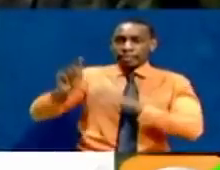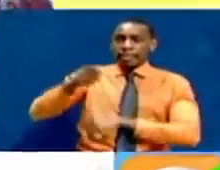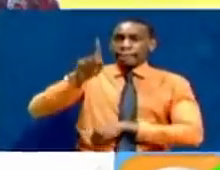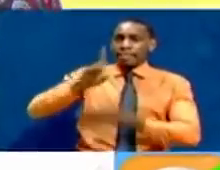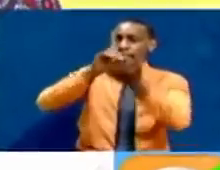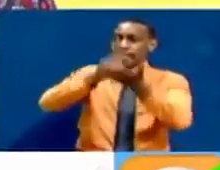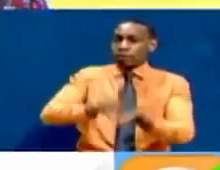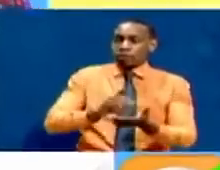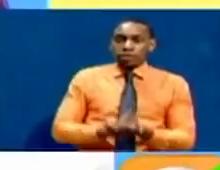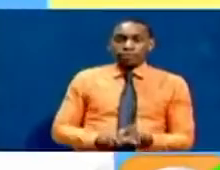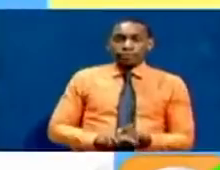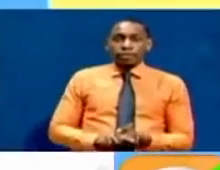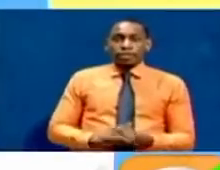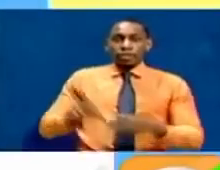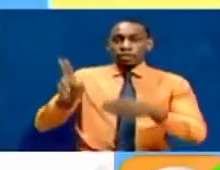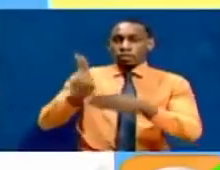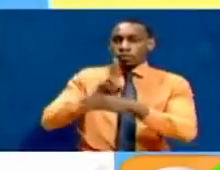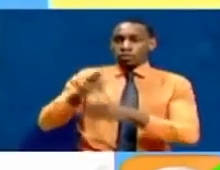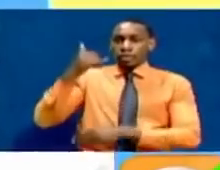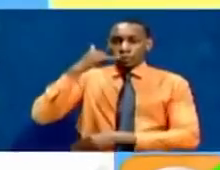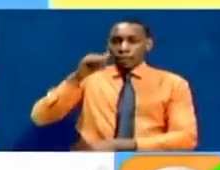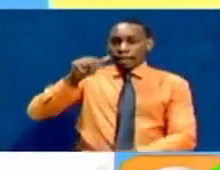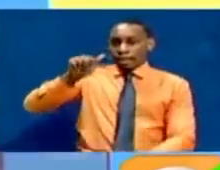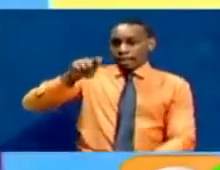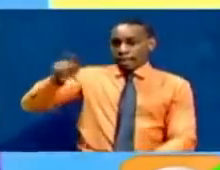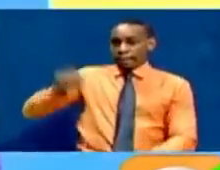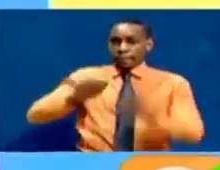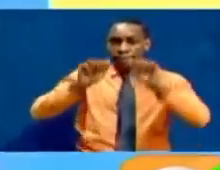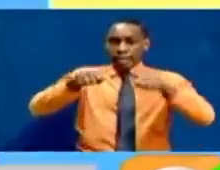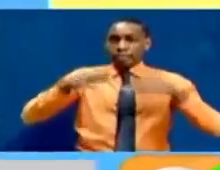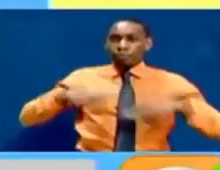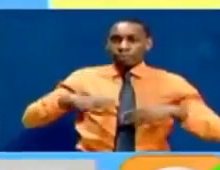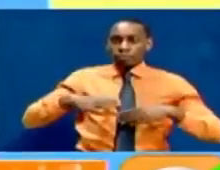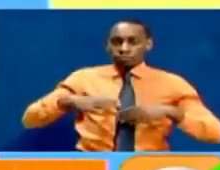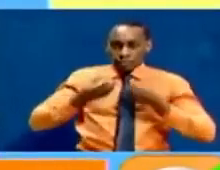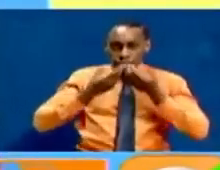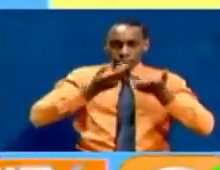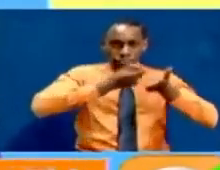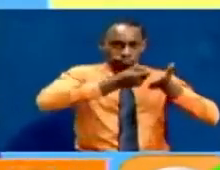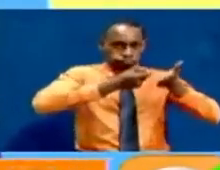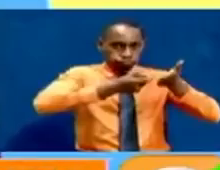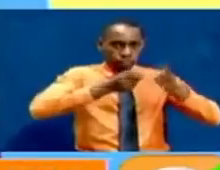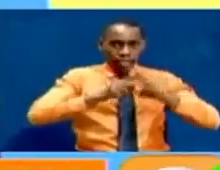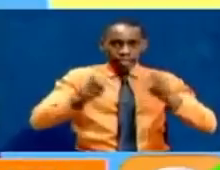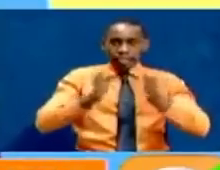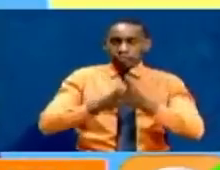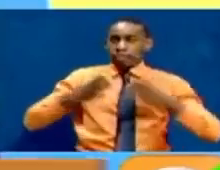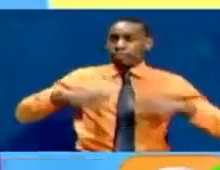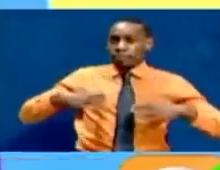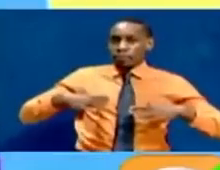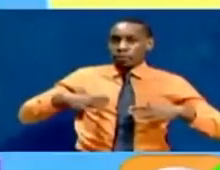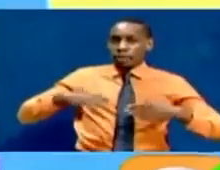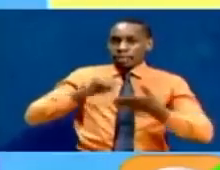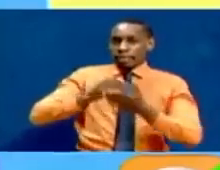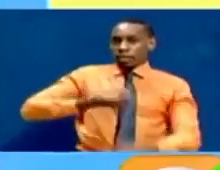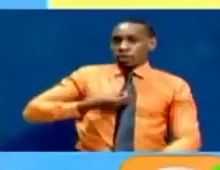to download. Using a mobile app to enable passengers filling in their details, starting with the passengers on